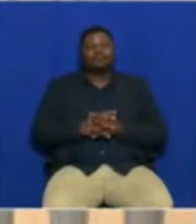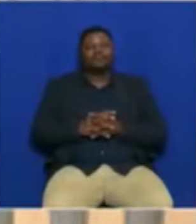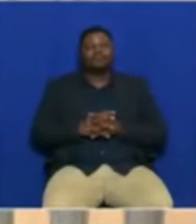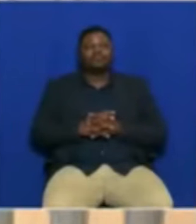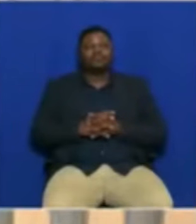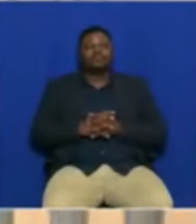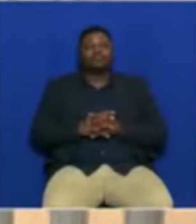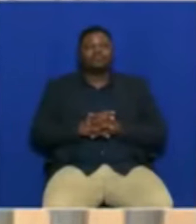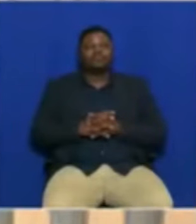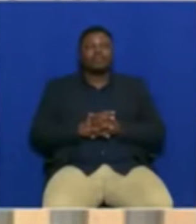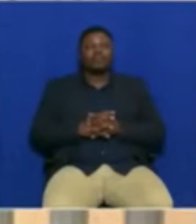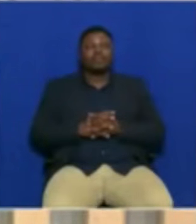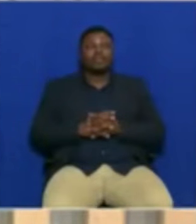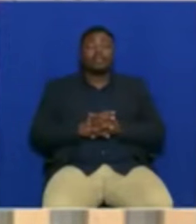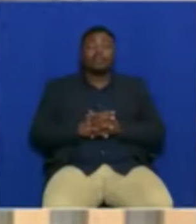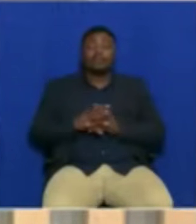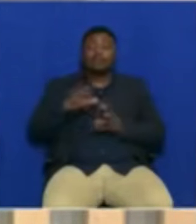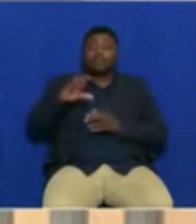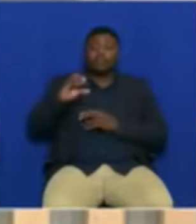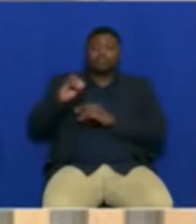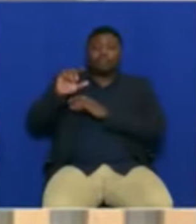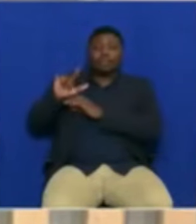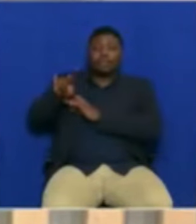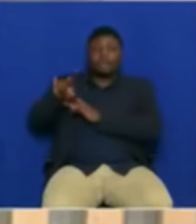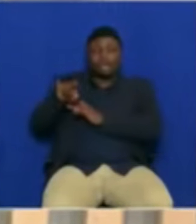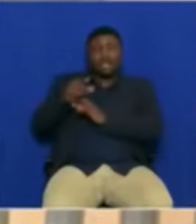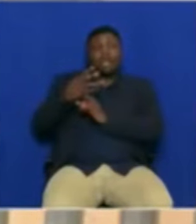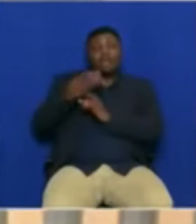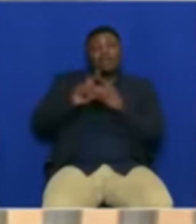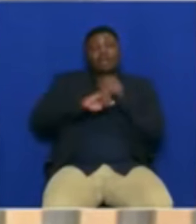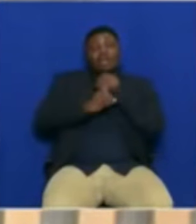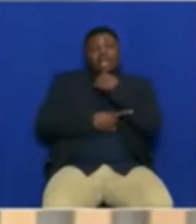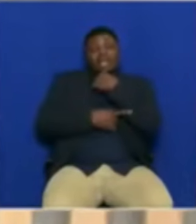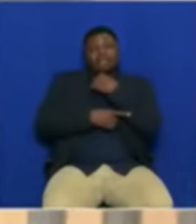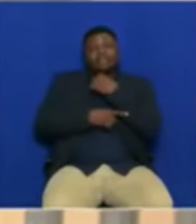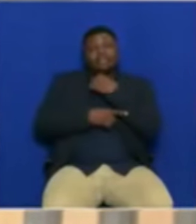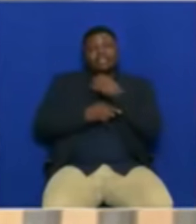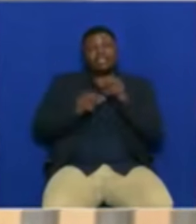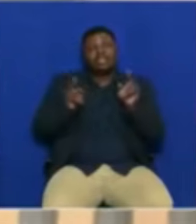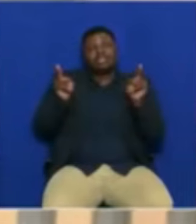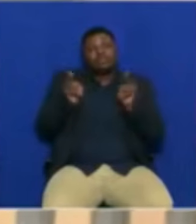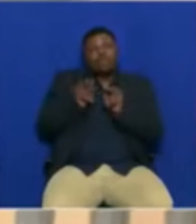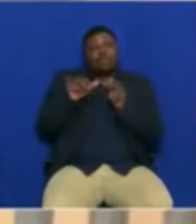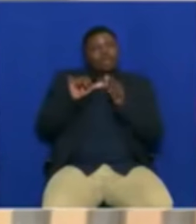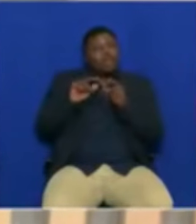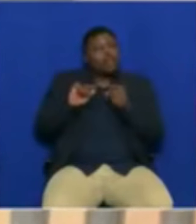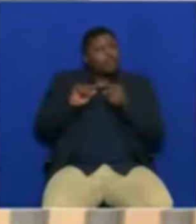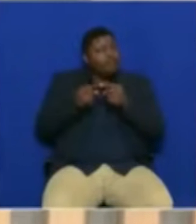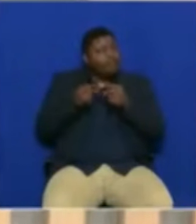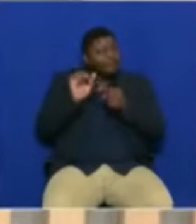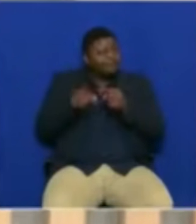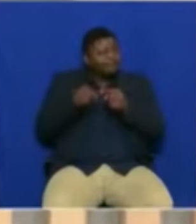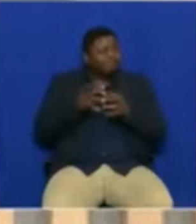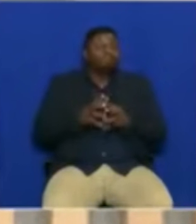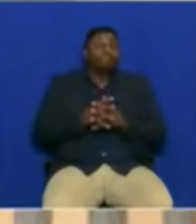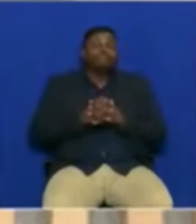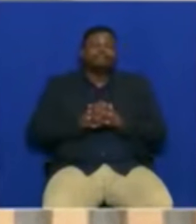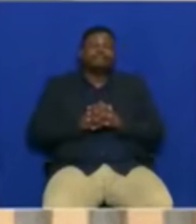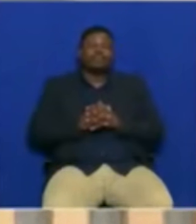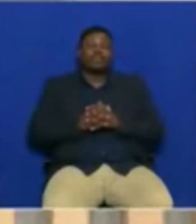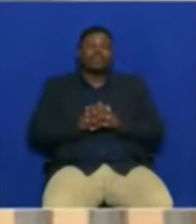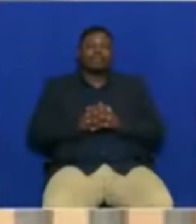is the last very small point. We are now at a point where they've been